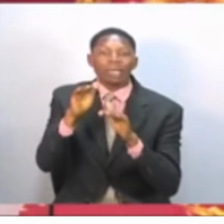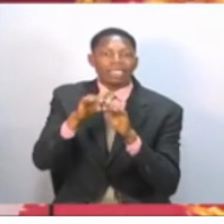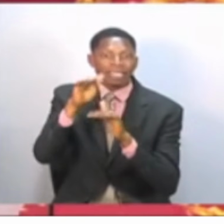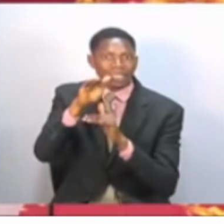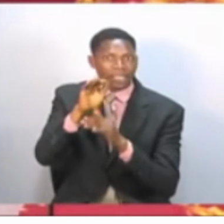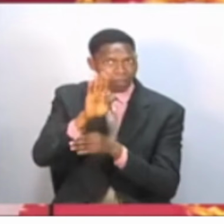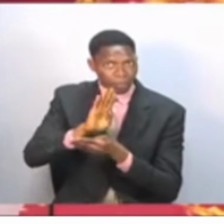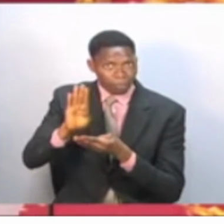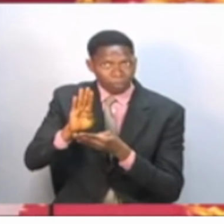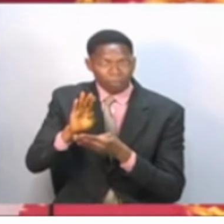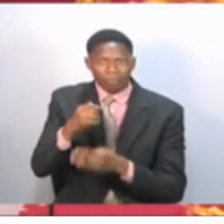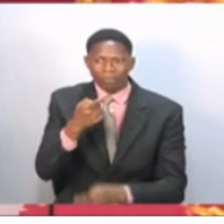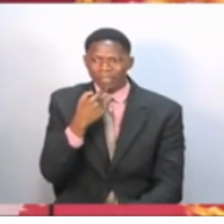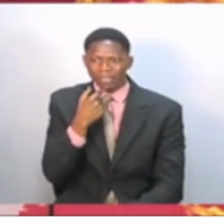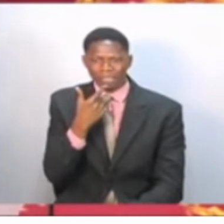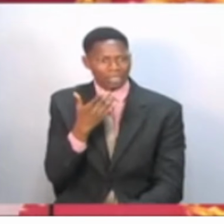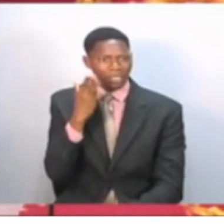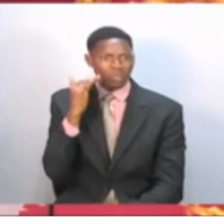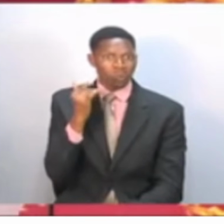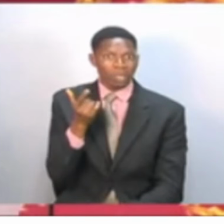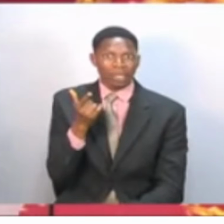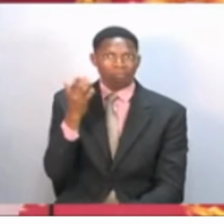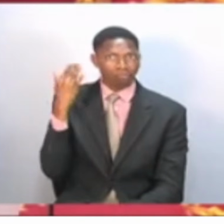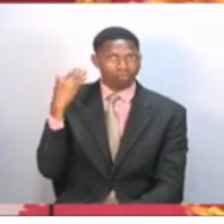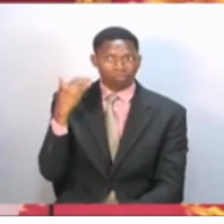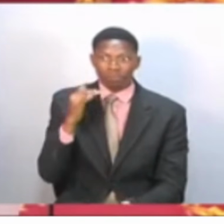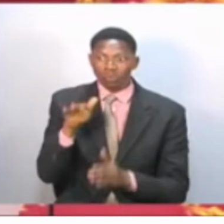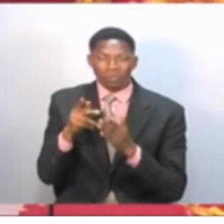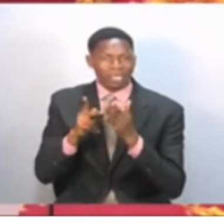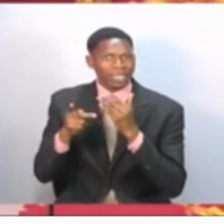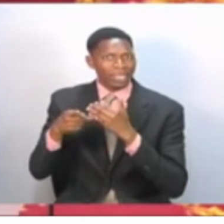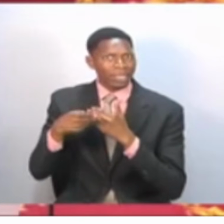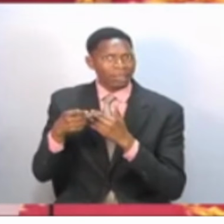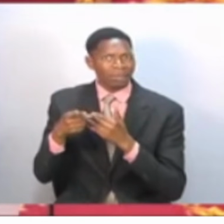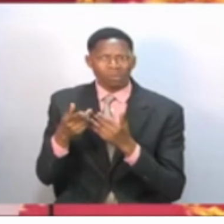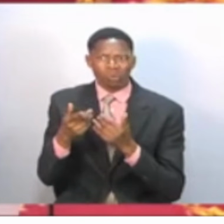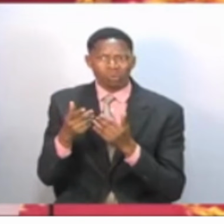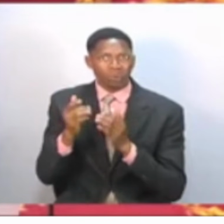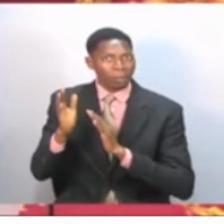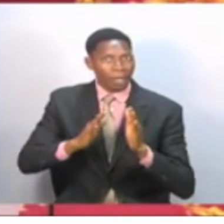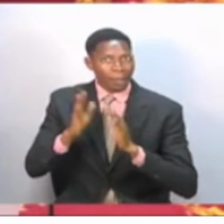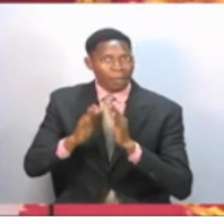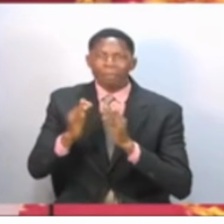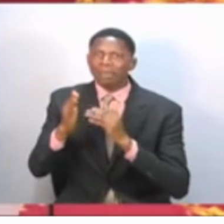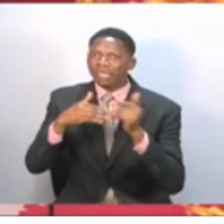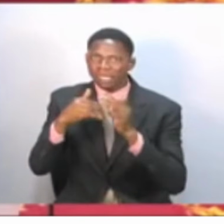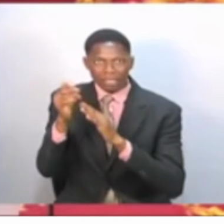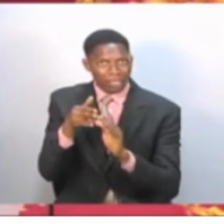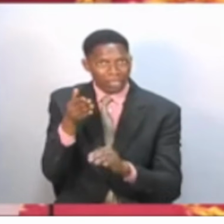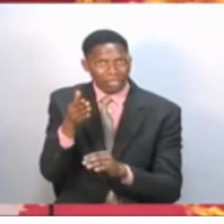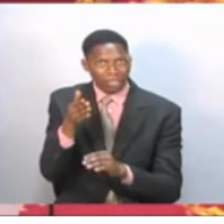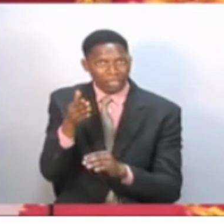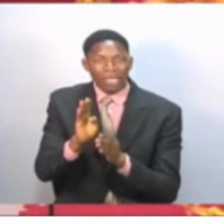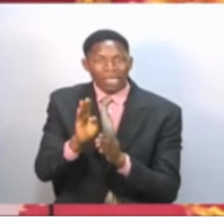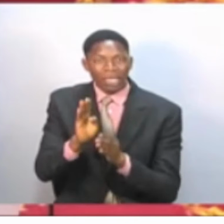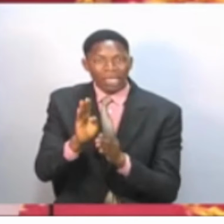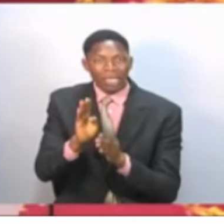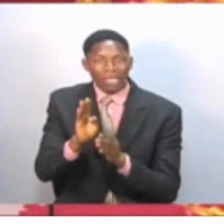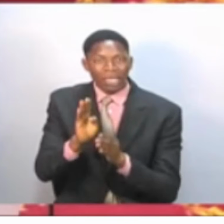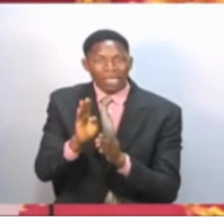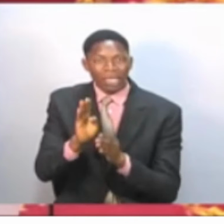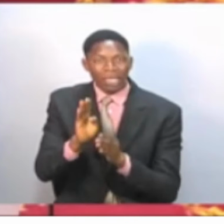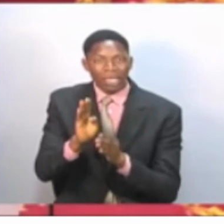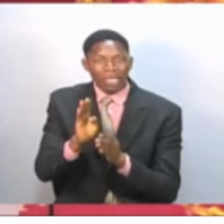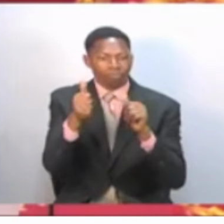Mr. Speaker, I say this because in the past, this project would have been designed and built. Mr. Speaker, by asking the agencies